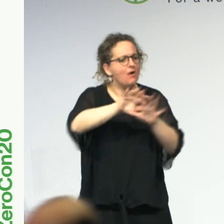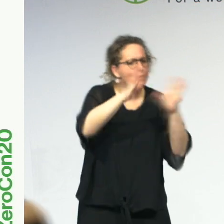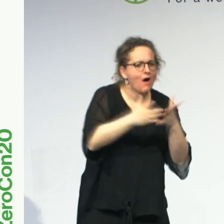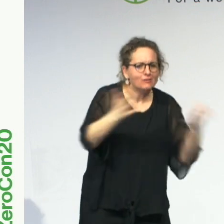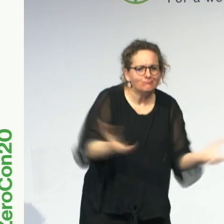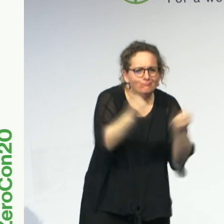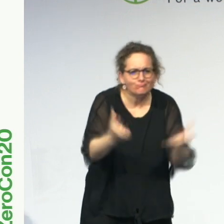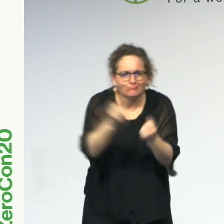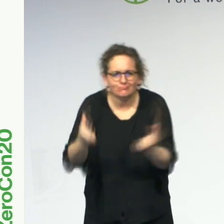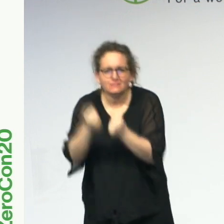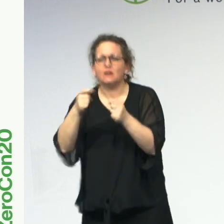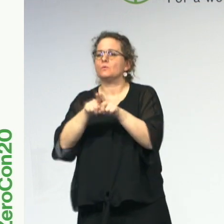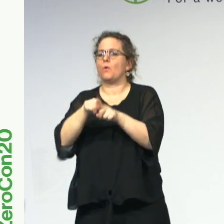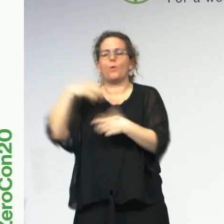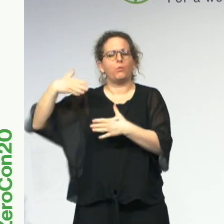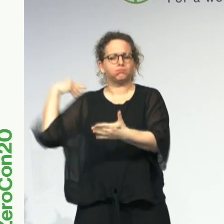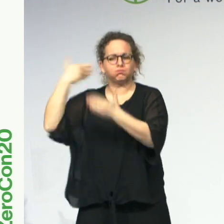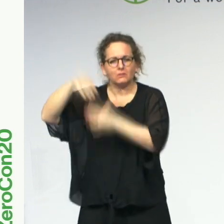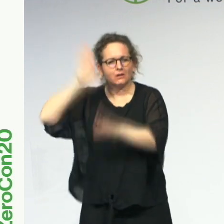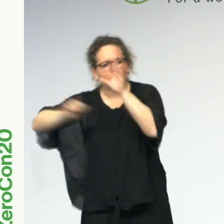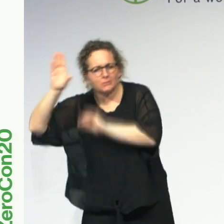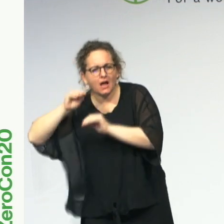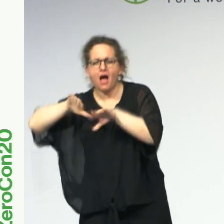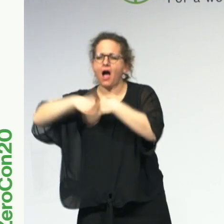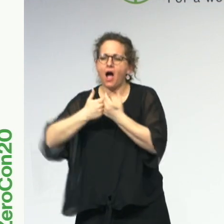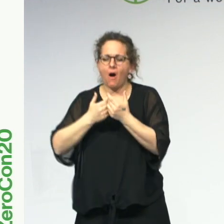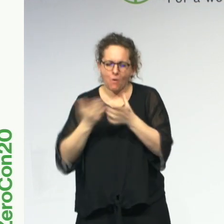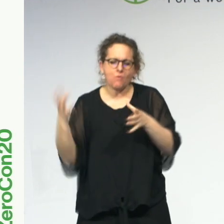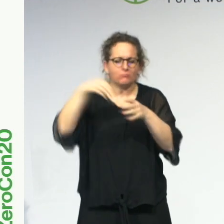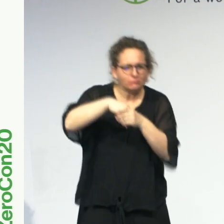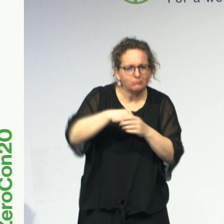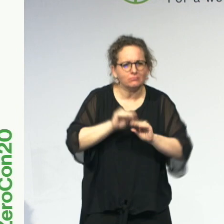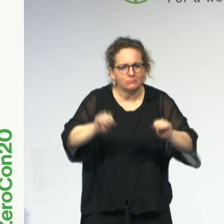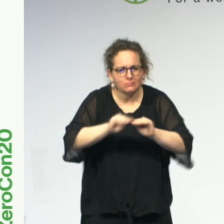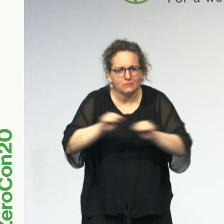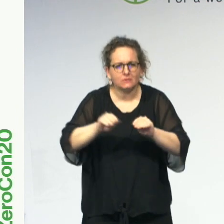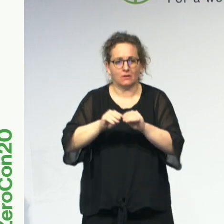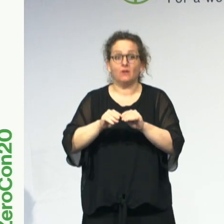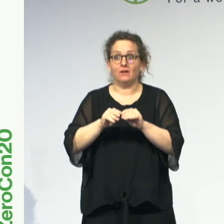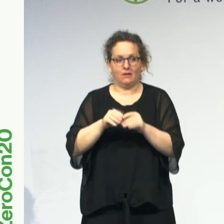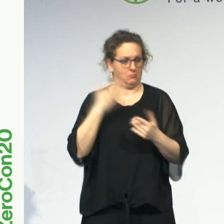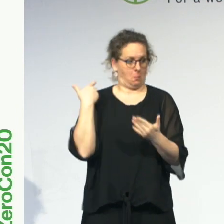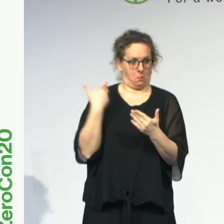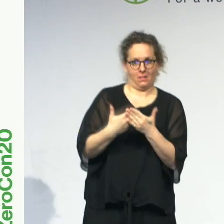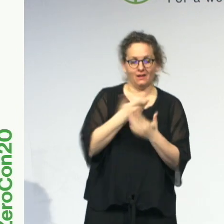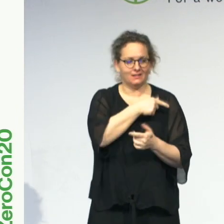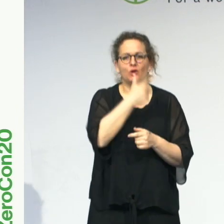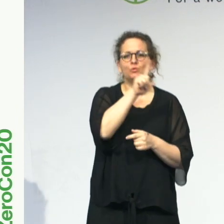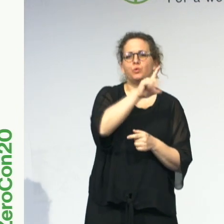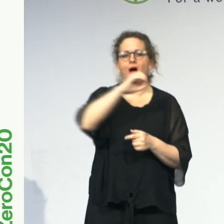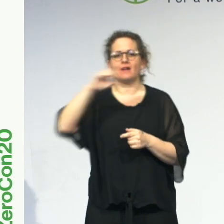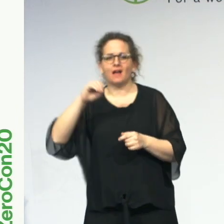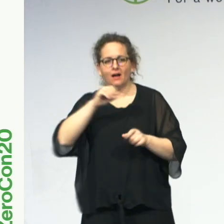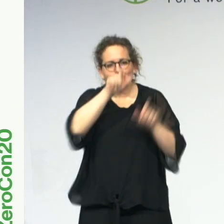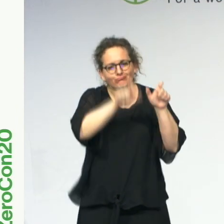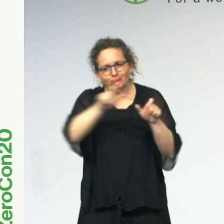expertise on inclusive education. 200 new teachers have been trained in inclusive education each